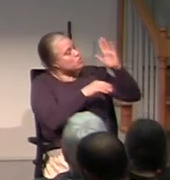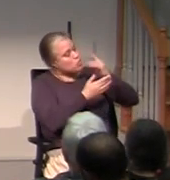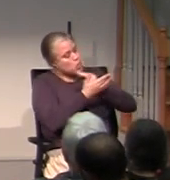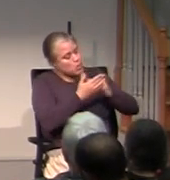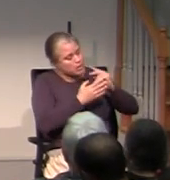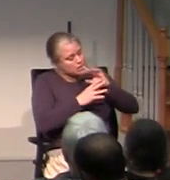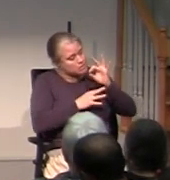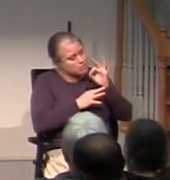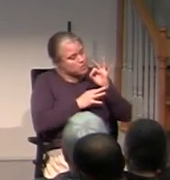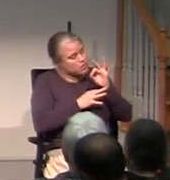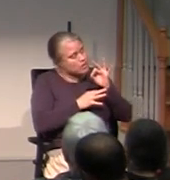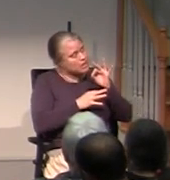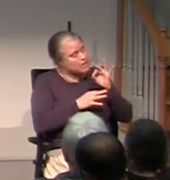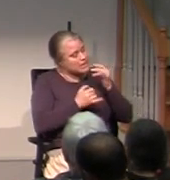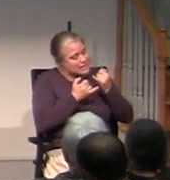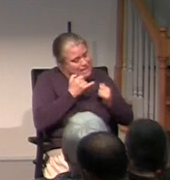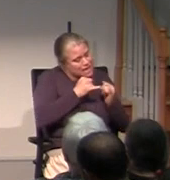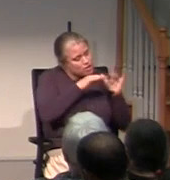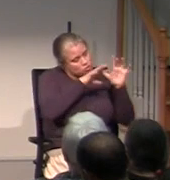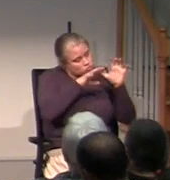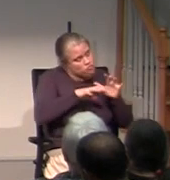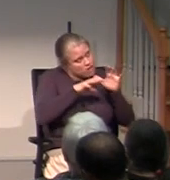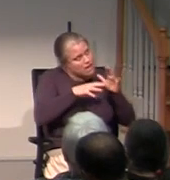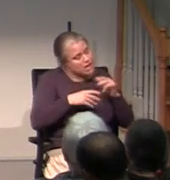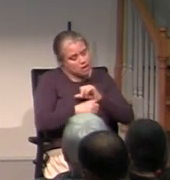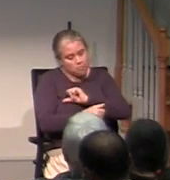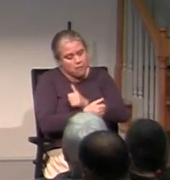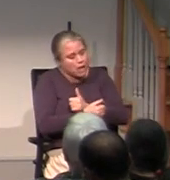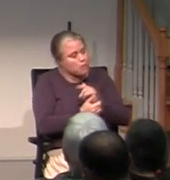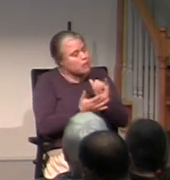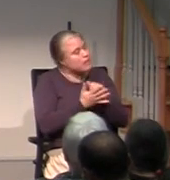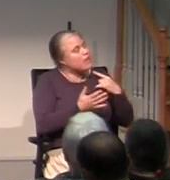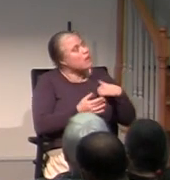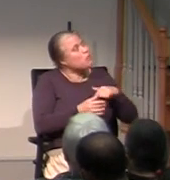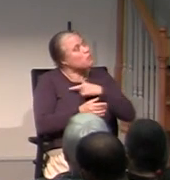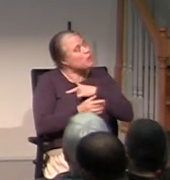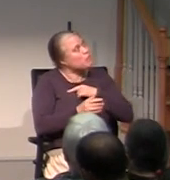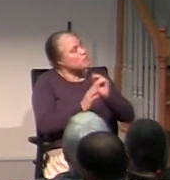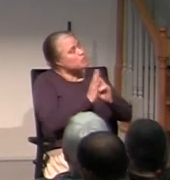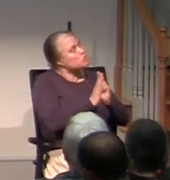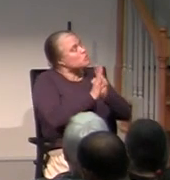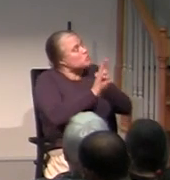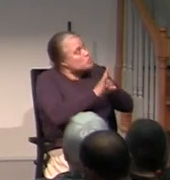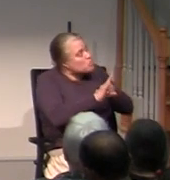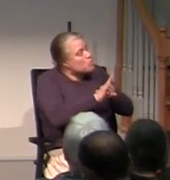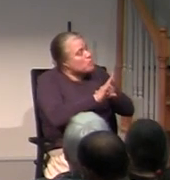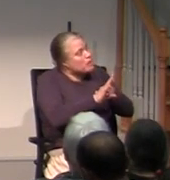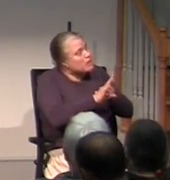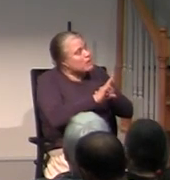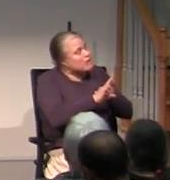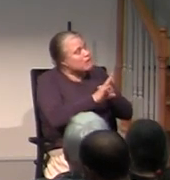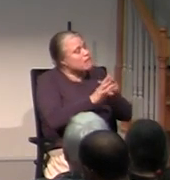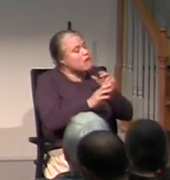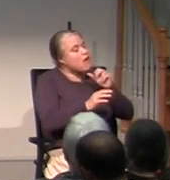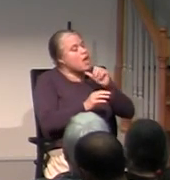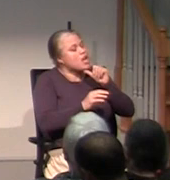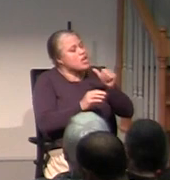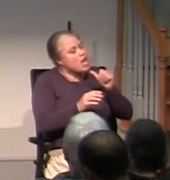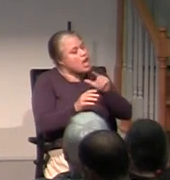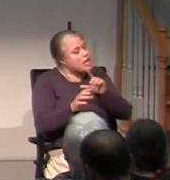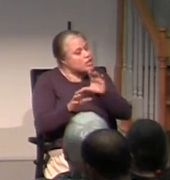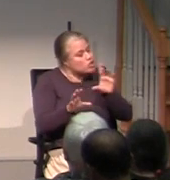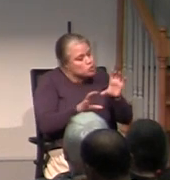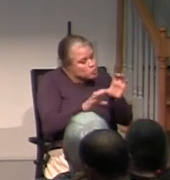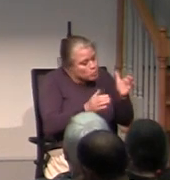might participate in the loud cry message. and not repeat the mistakes of